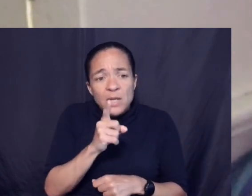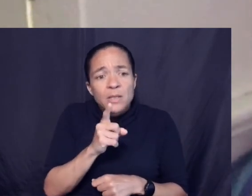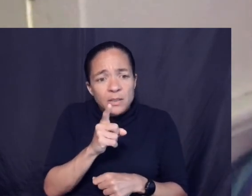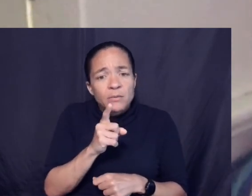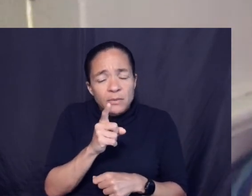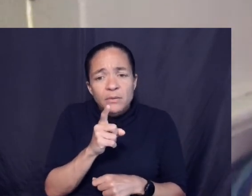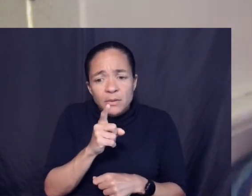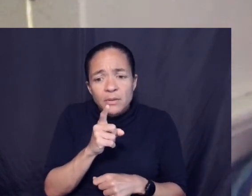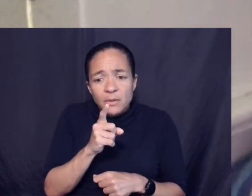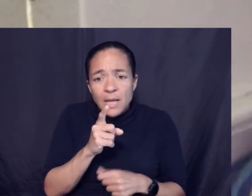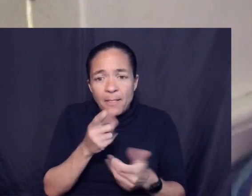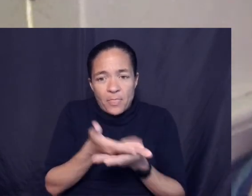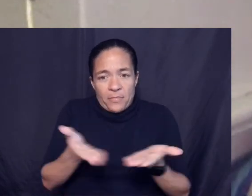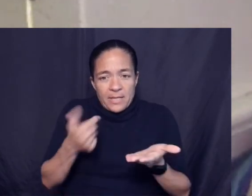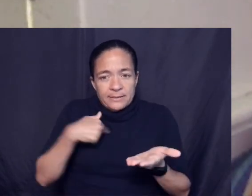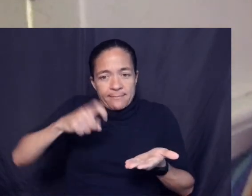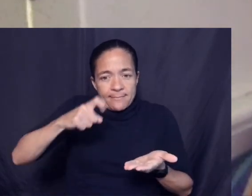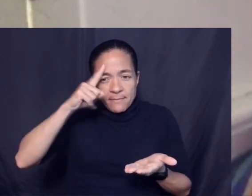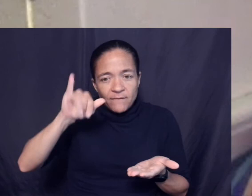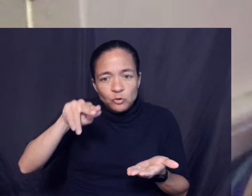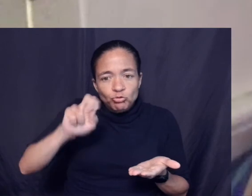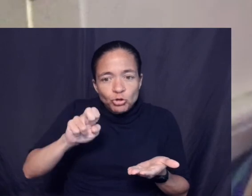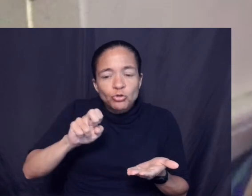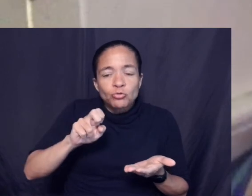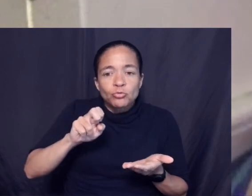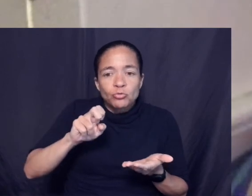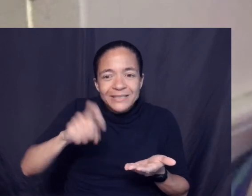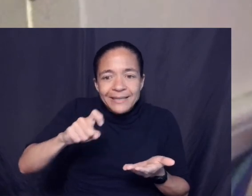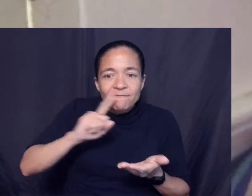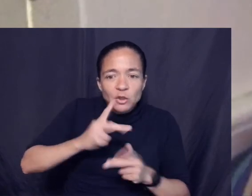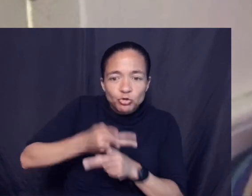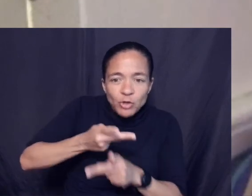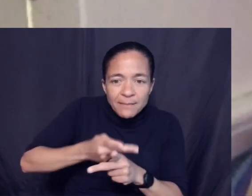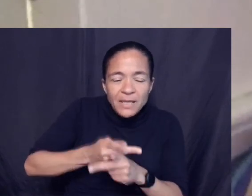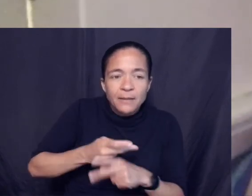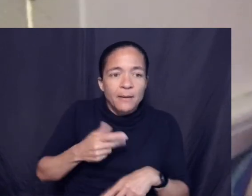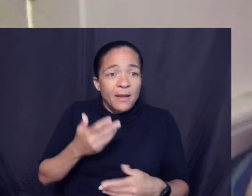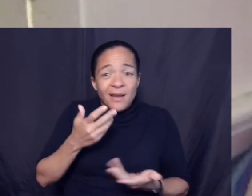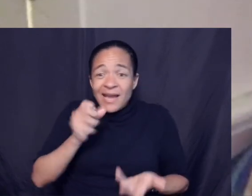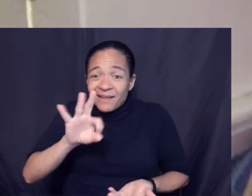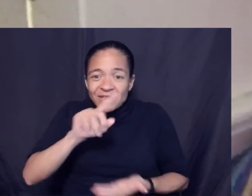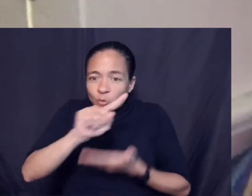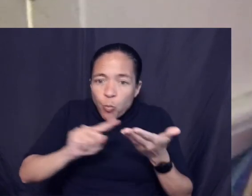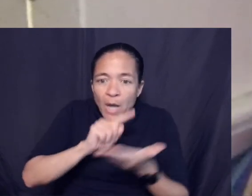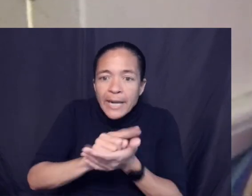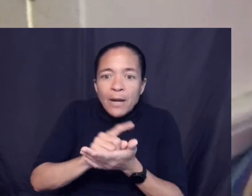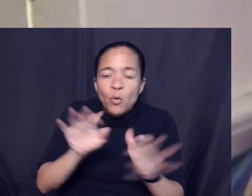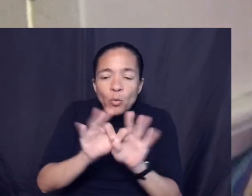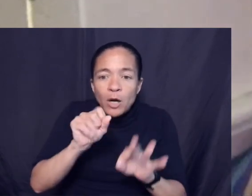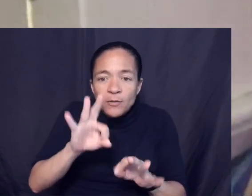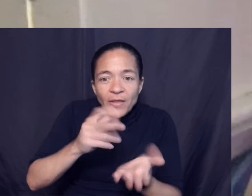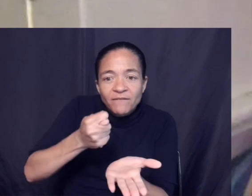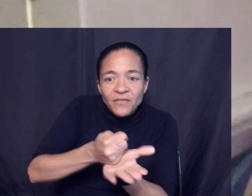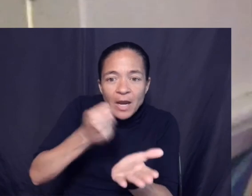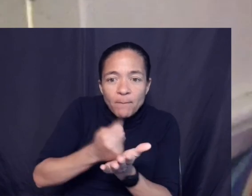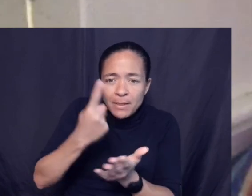get the things that we need for June to have the treatment that she needs, whether it's just an hour's worth of therapy 1